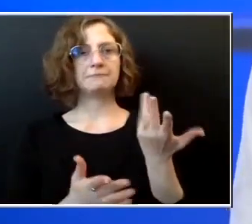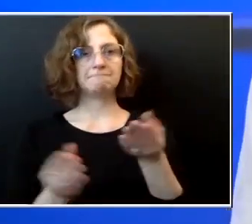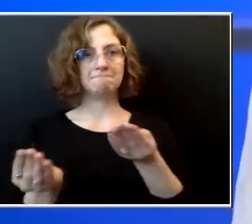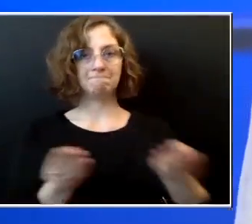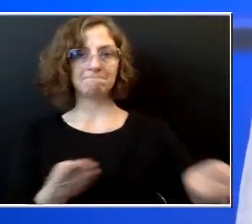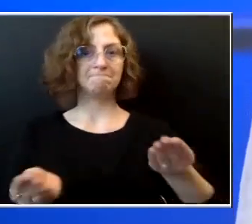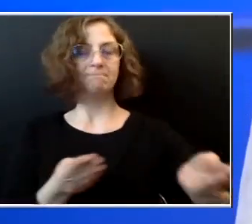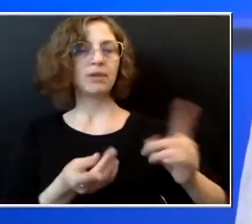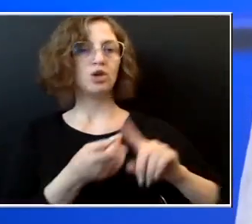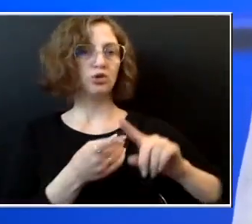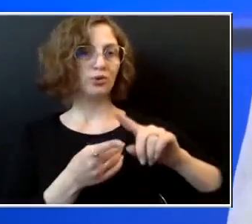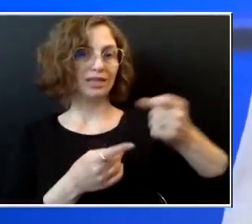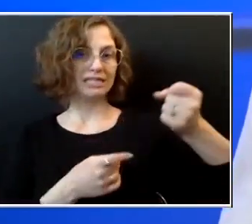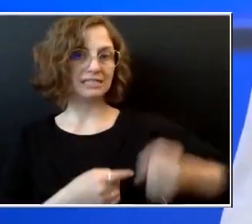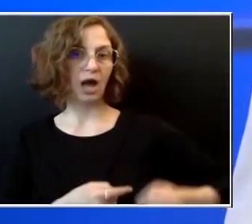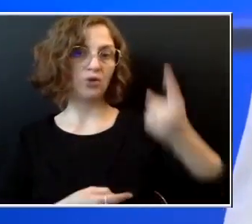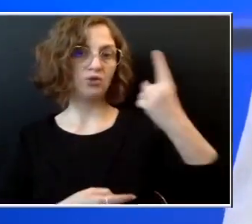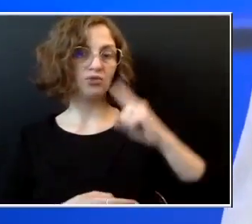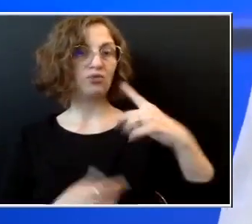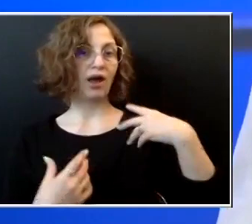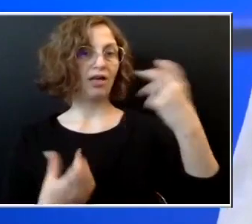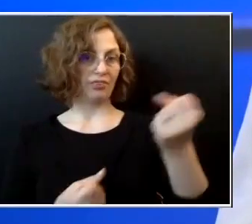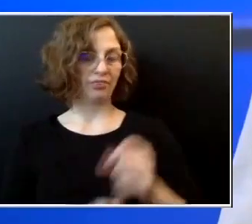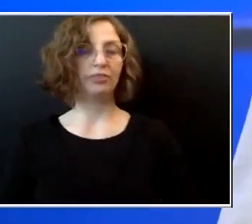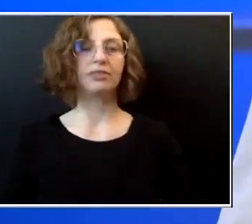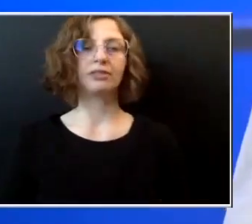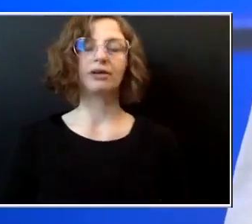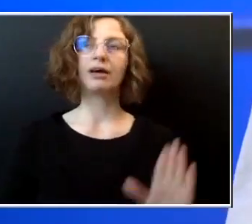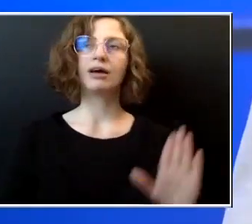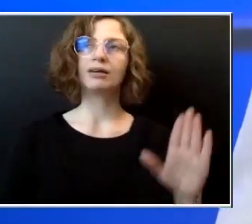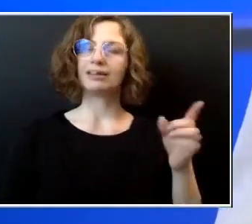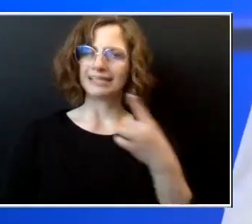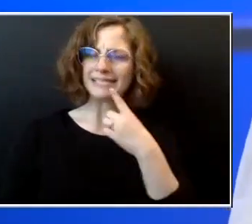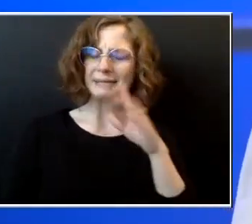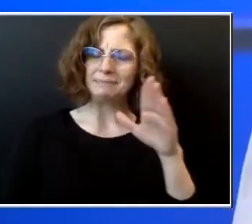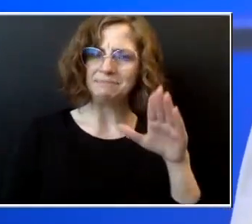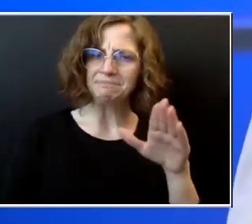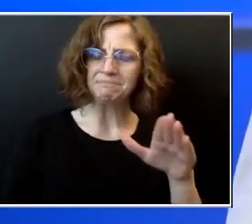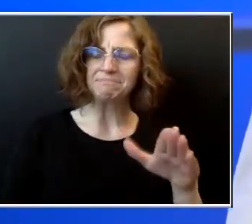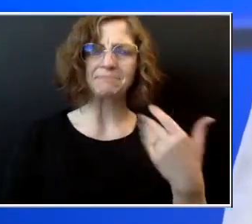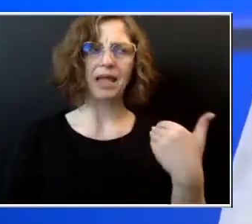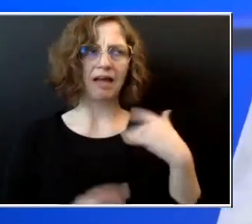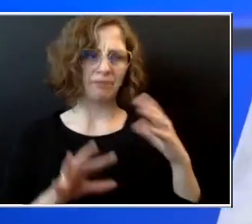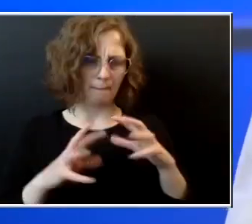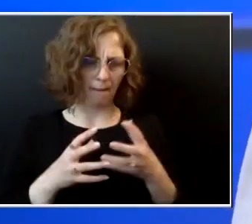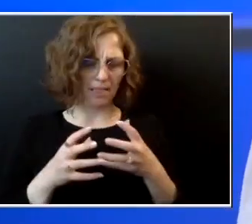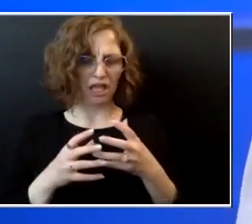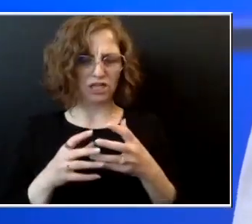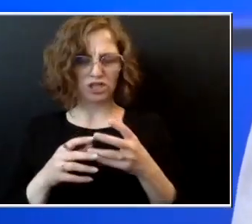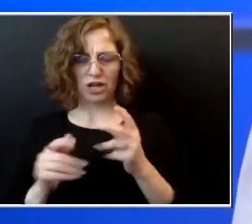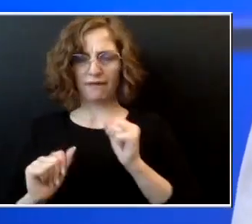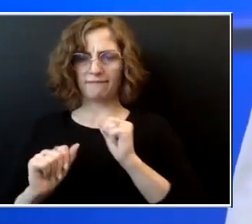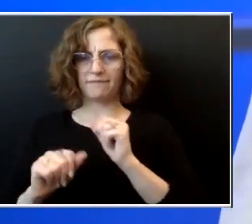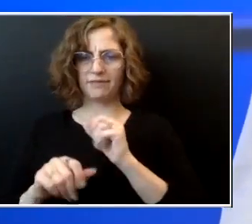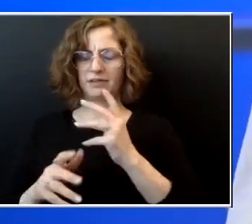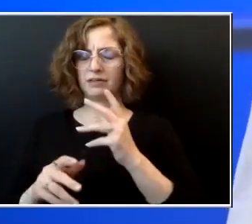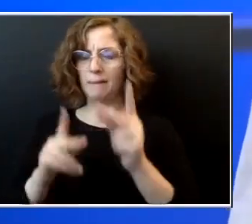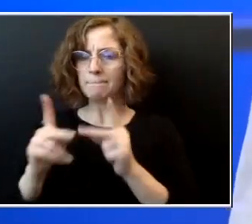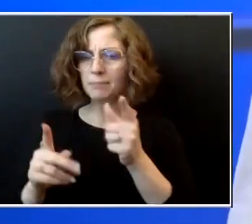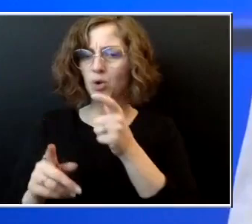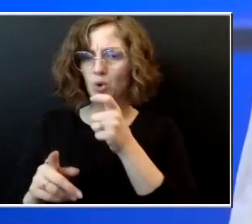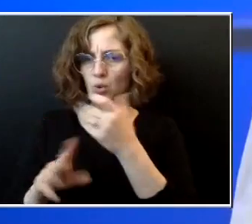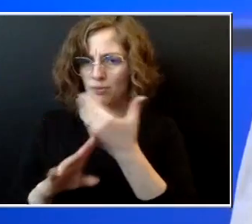health officer. And he said, look, you have a population of enslaved people who are now free but have no livelihood, they have